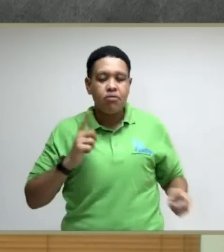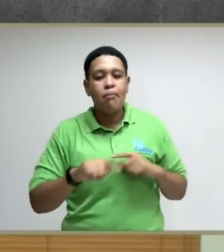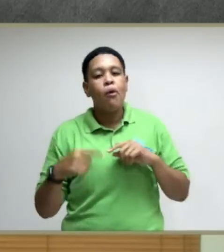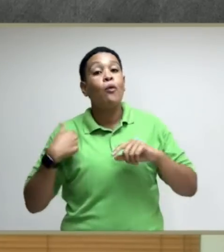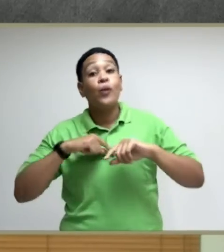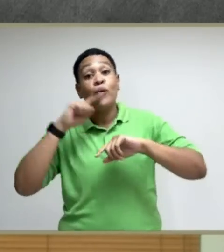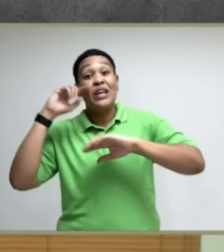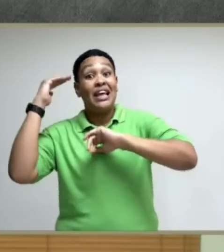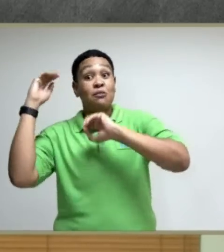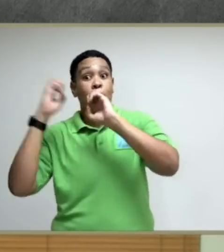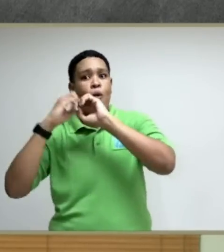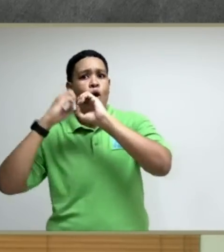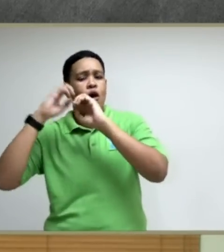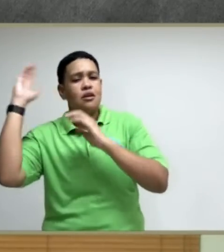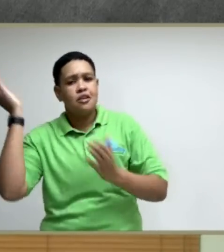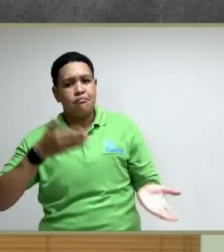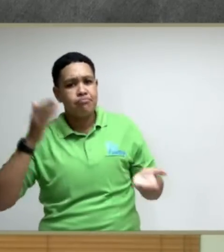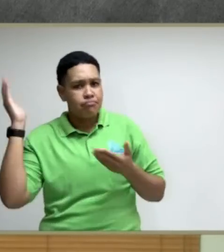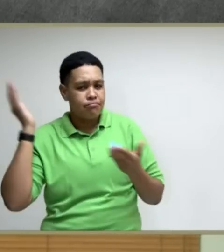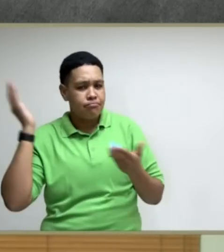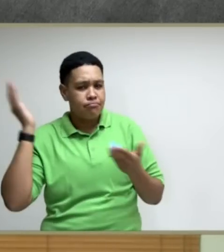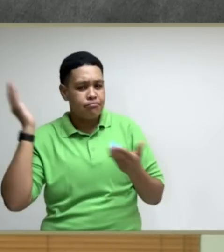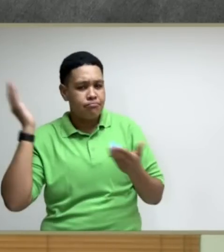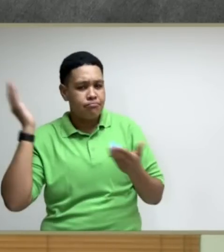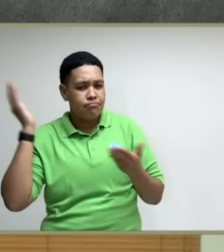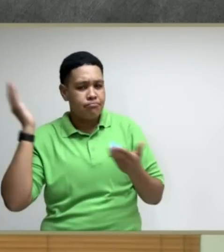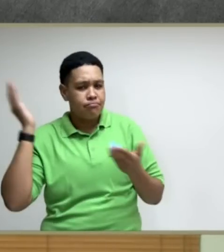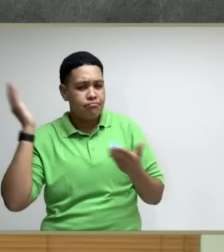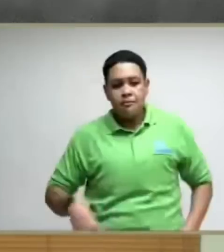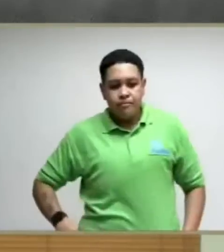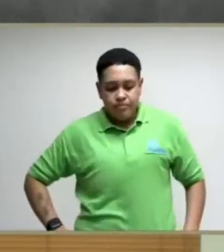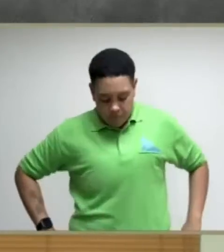anticipate the arrival of the second batch soon.